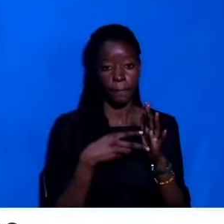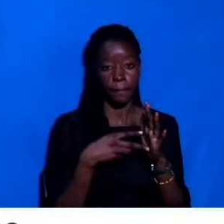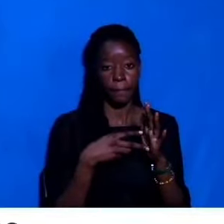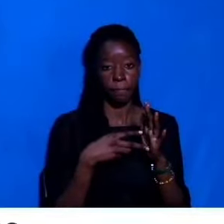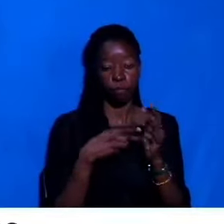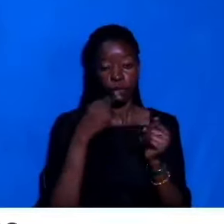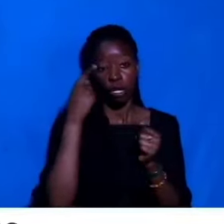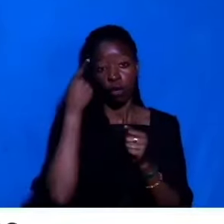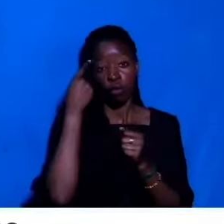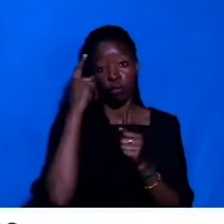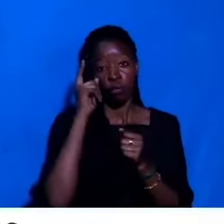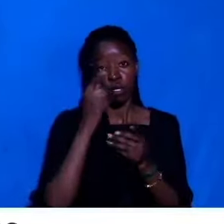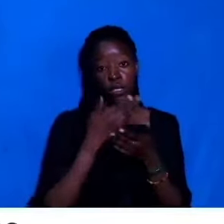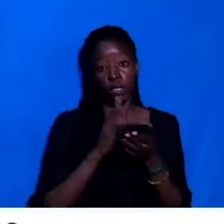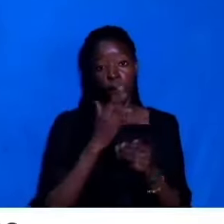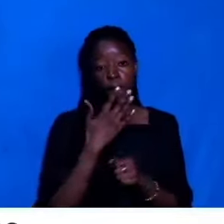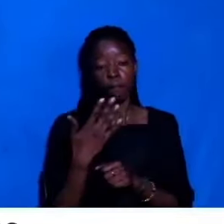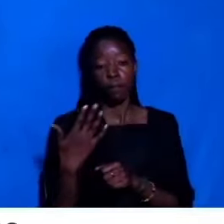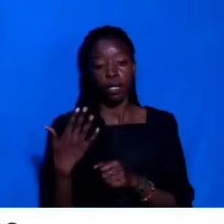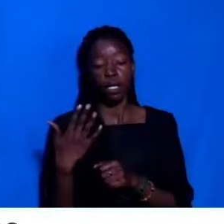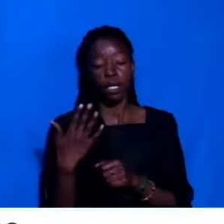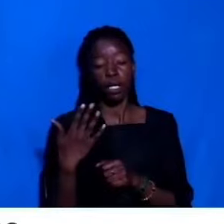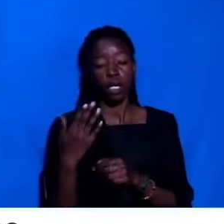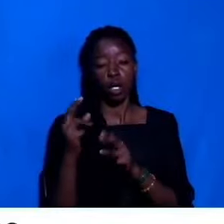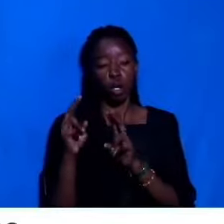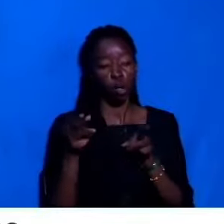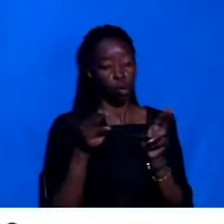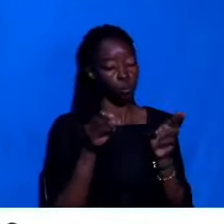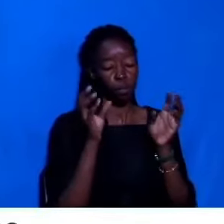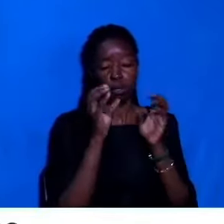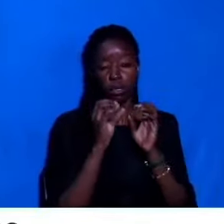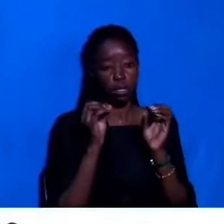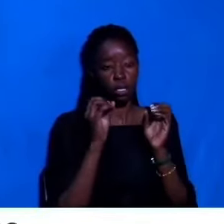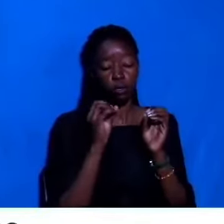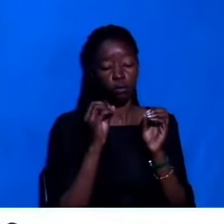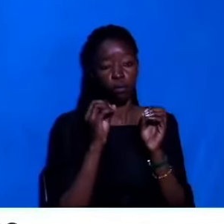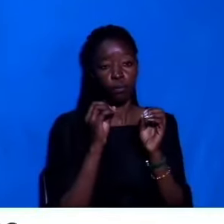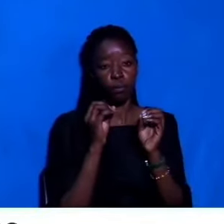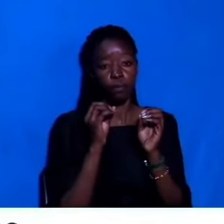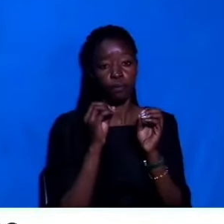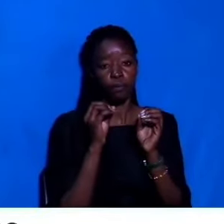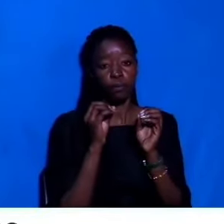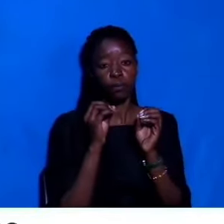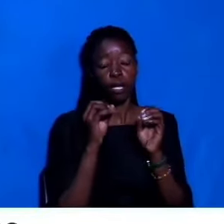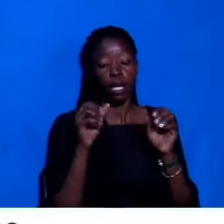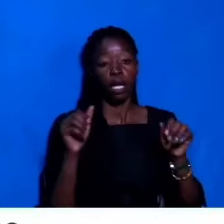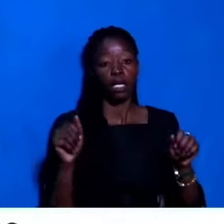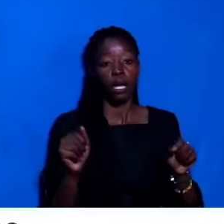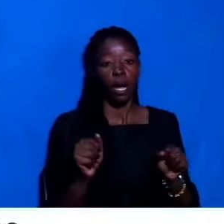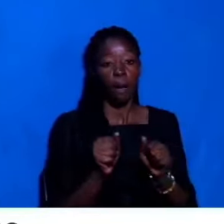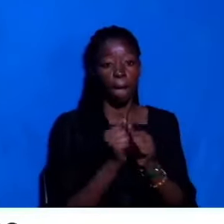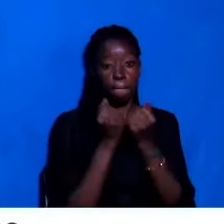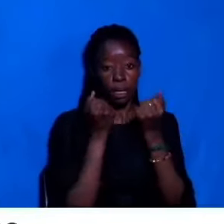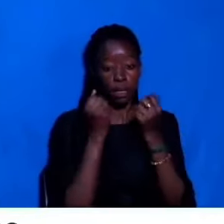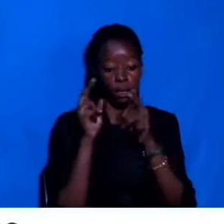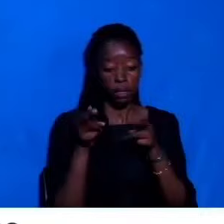For something unusual, something uncommon, something extraordinary had happened to him, and that had changed